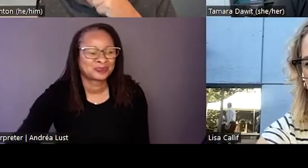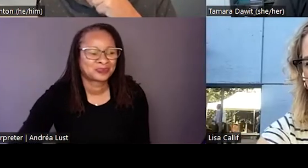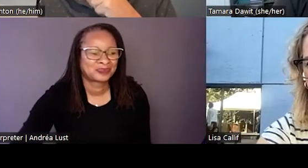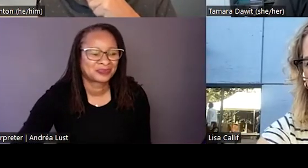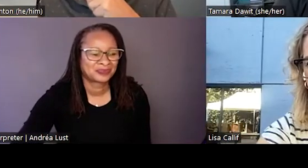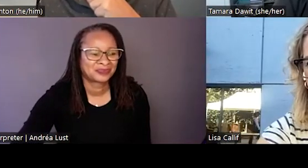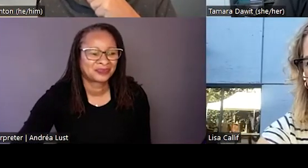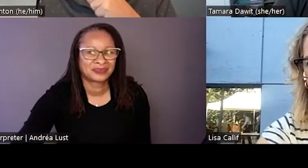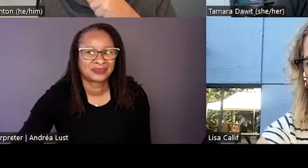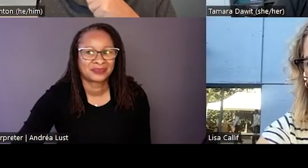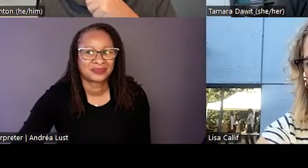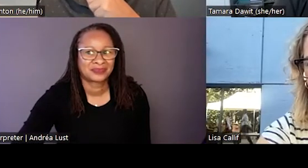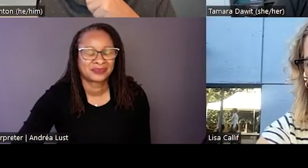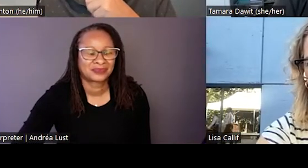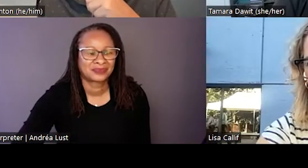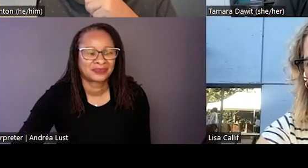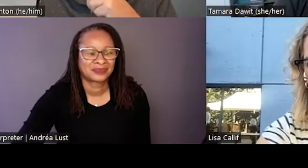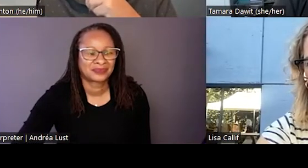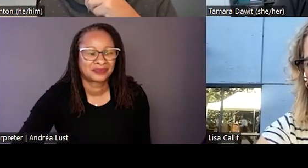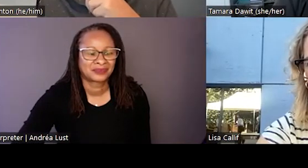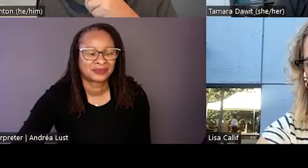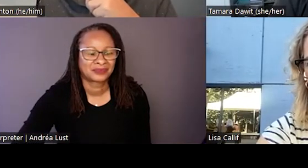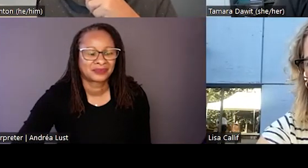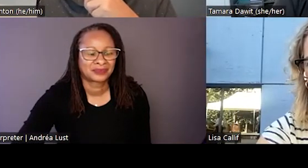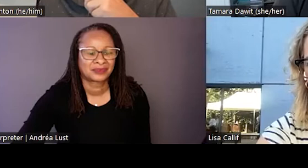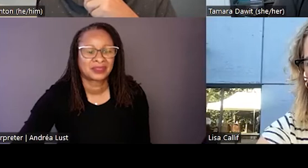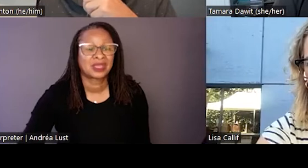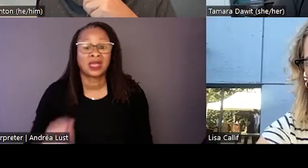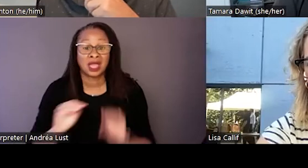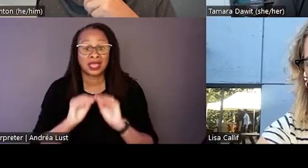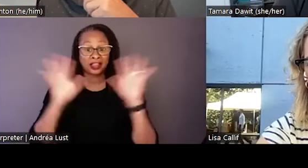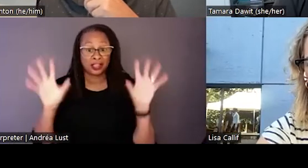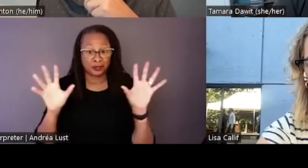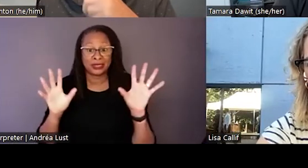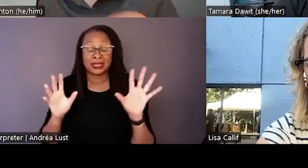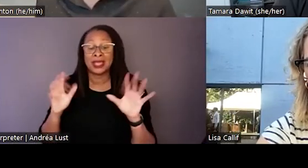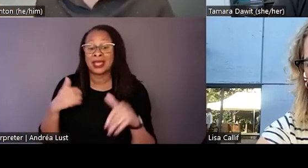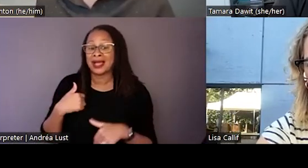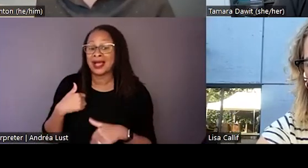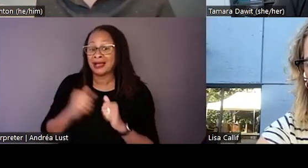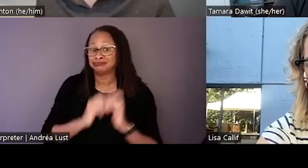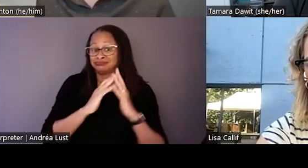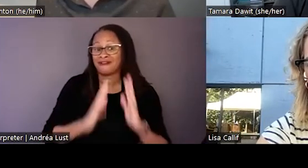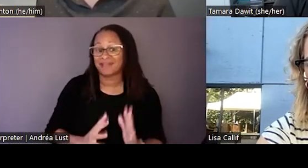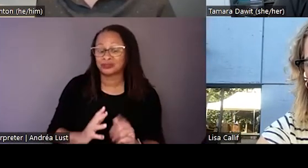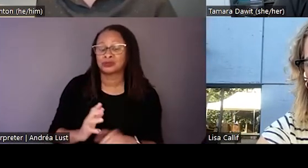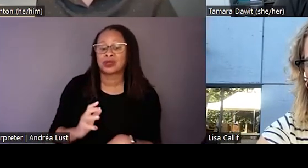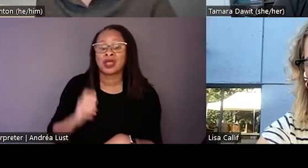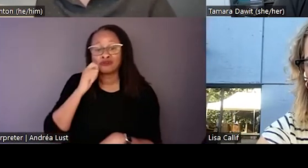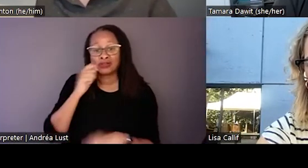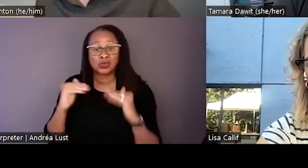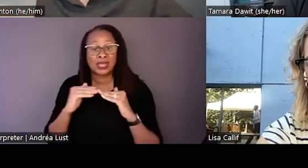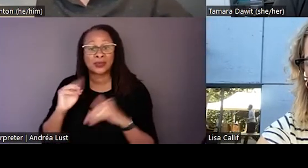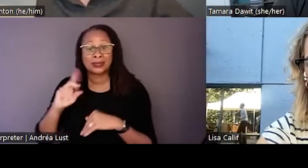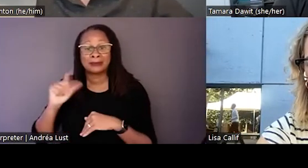Maybe also just a point of clarity. Actually, I am a founder of the Racial Equity Media Collective, but I'm no longer a board member.